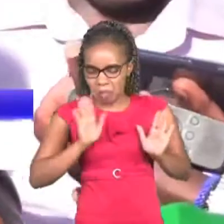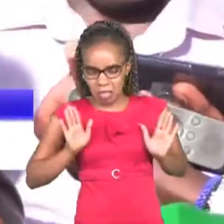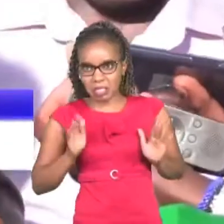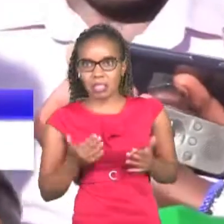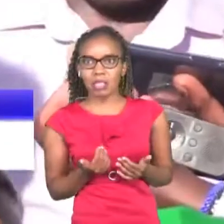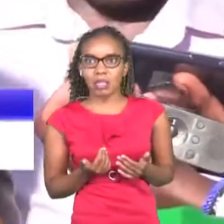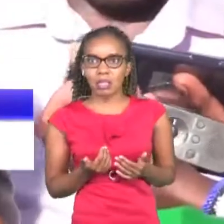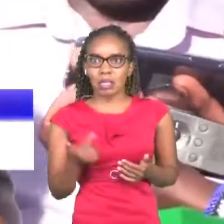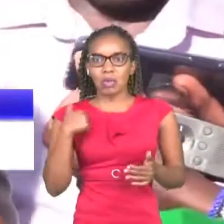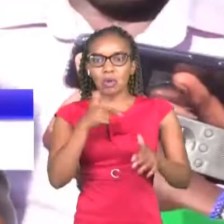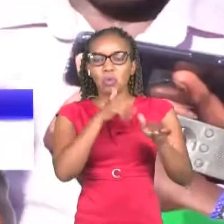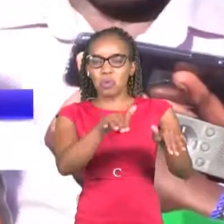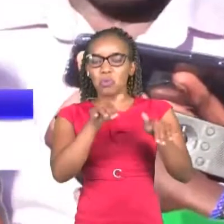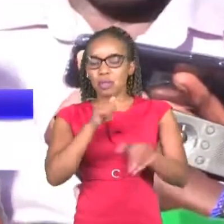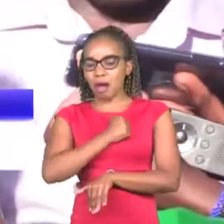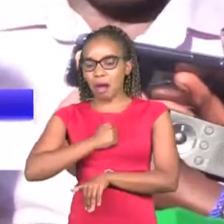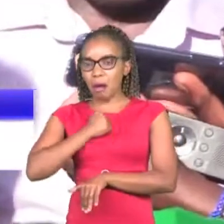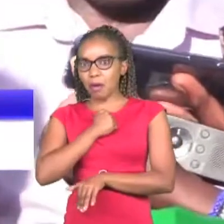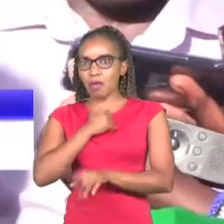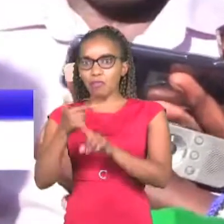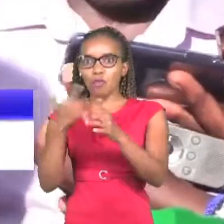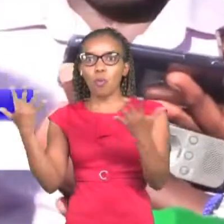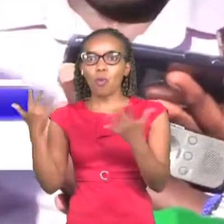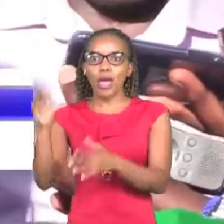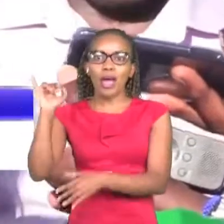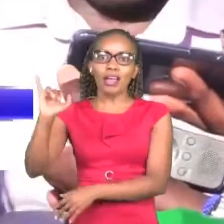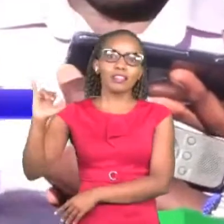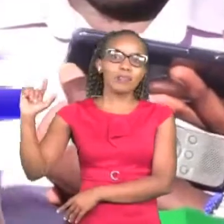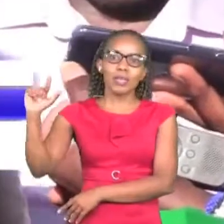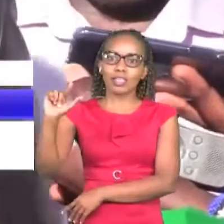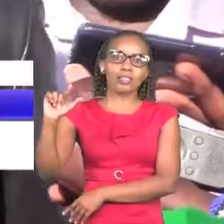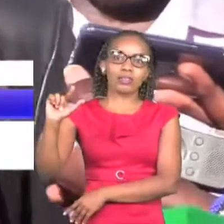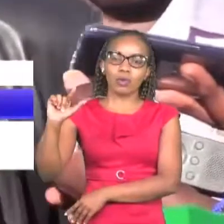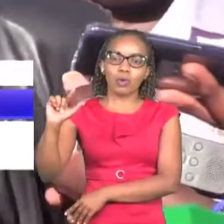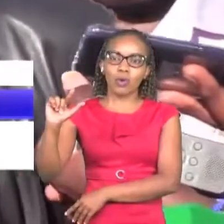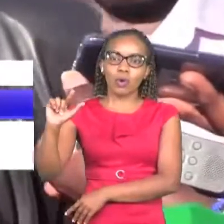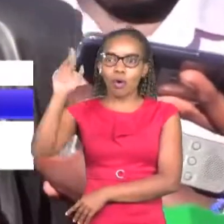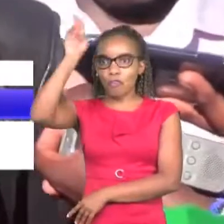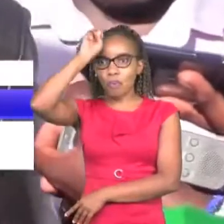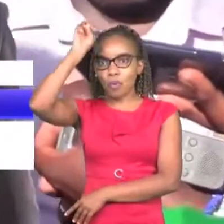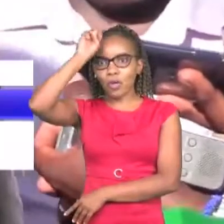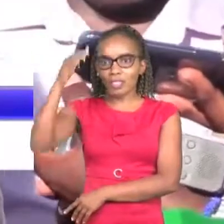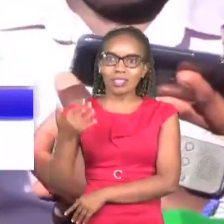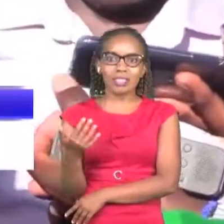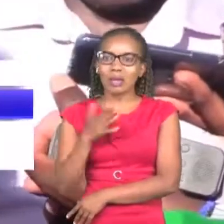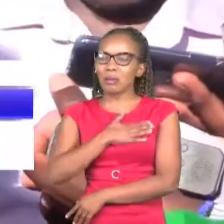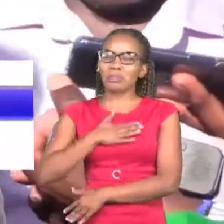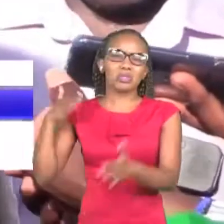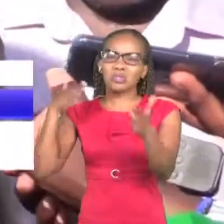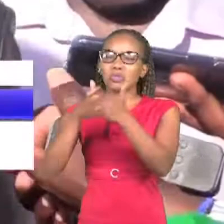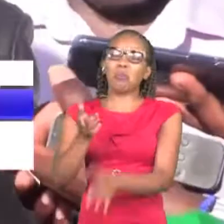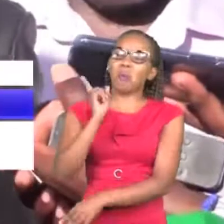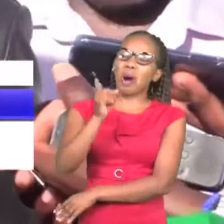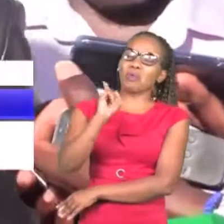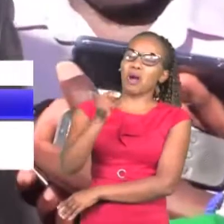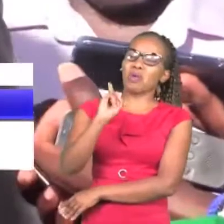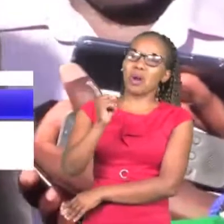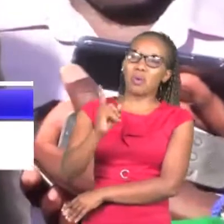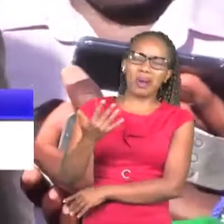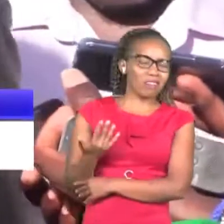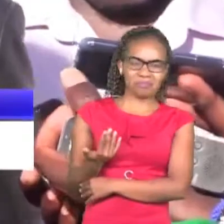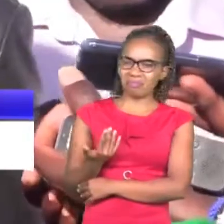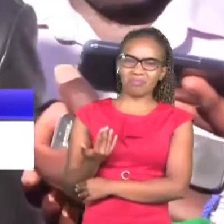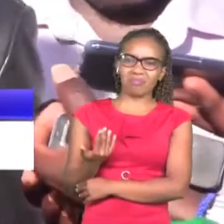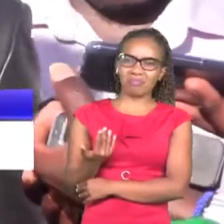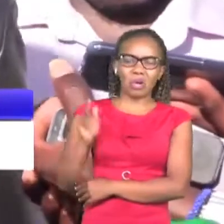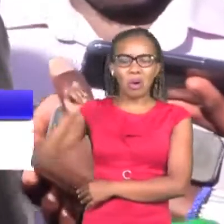are waiting for an apology from you, Inspector General Mutyambai. Wacha kututisha hapo ukituita huko Murang'a,